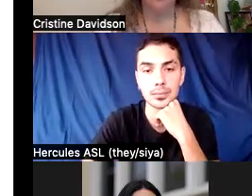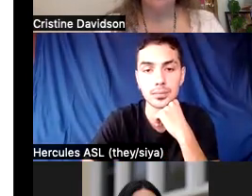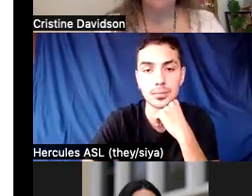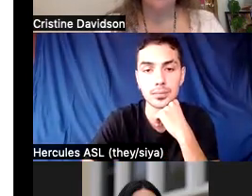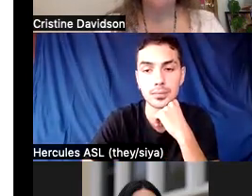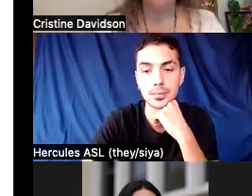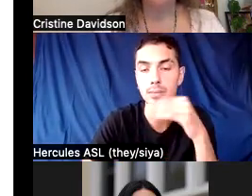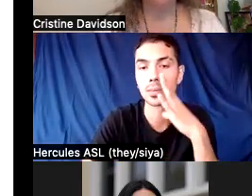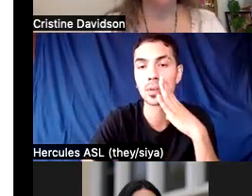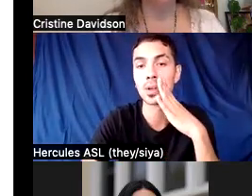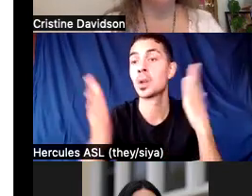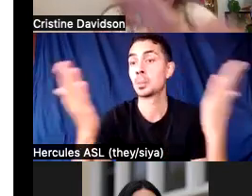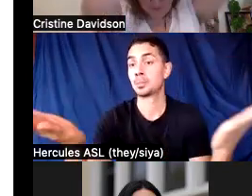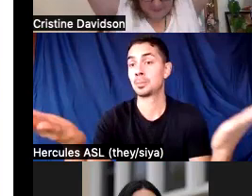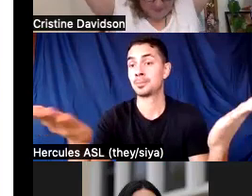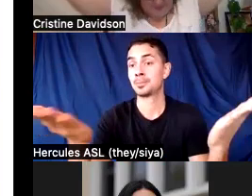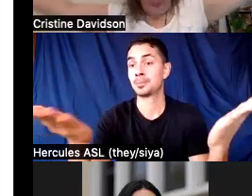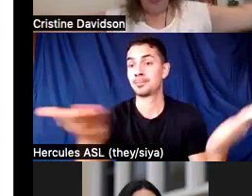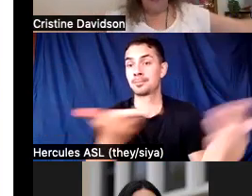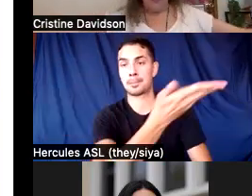All right. So,